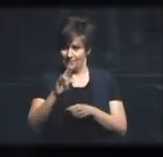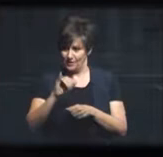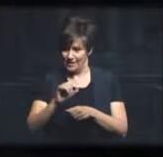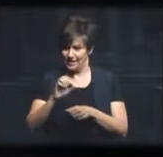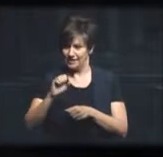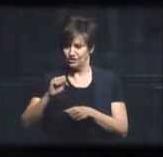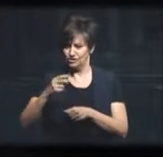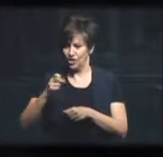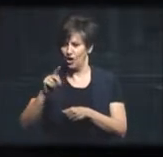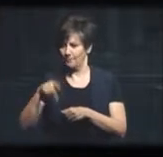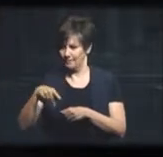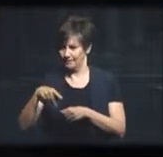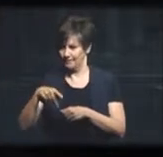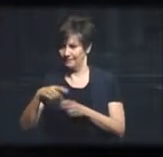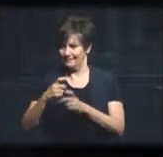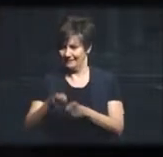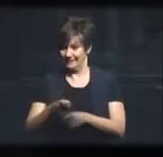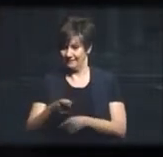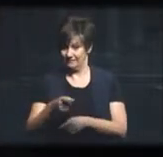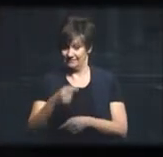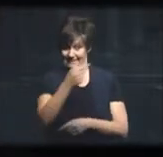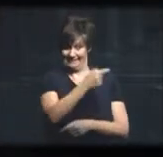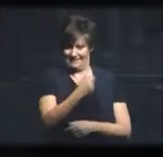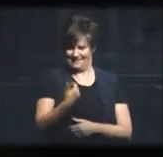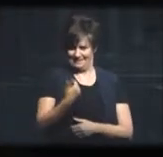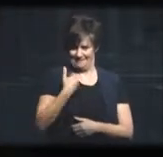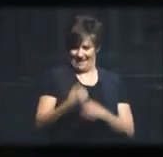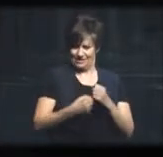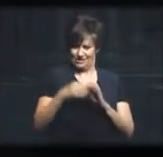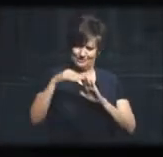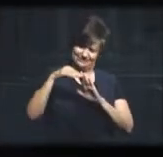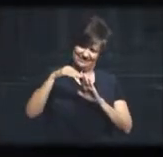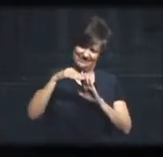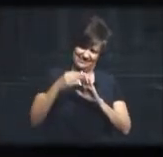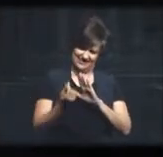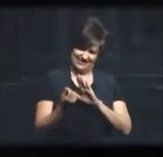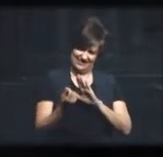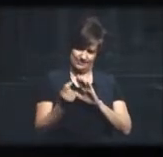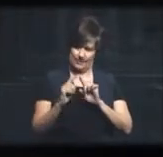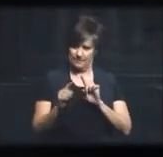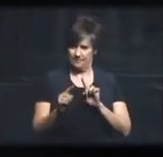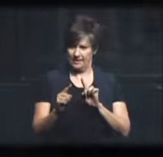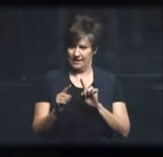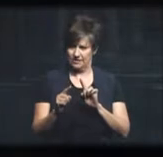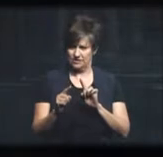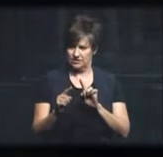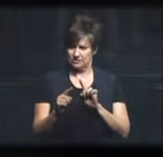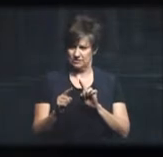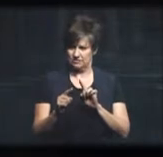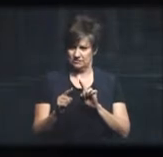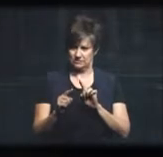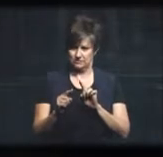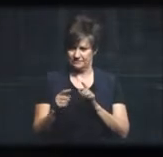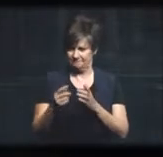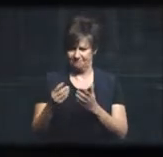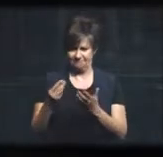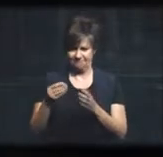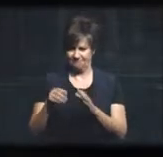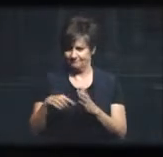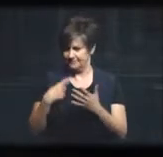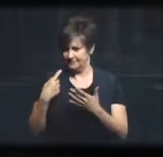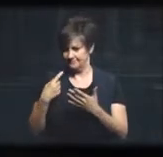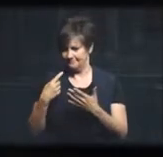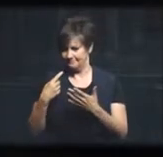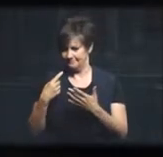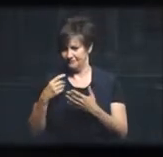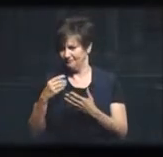gift. And here we are this past year, down just slightly, but grassroots fundraising. And that makes a huge difference. So I want to say